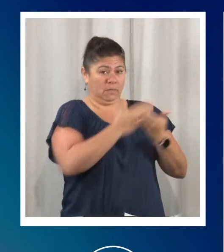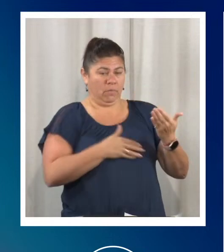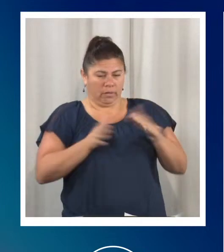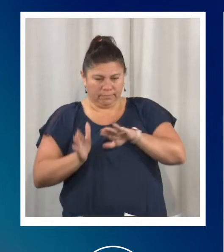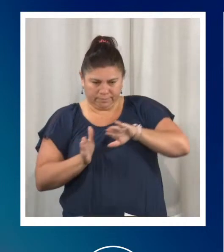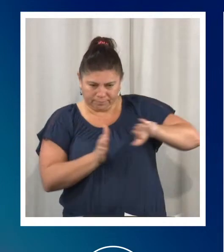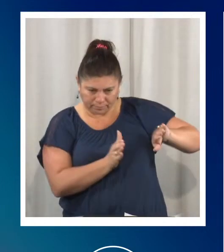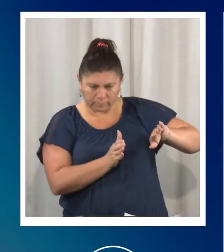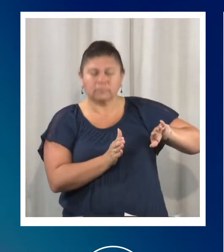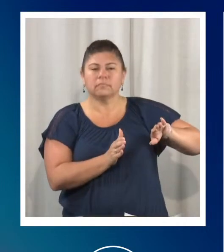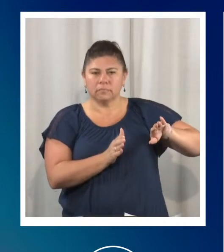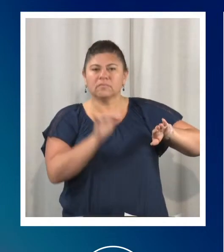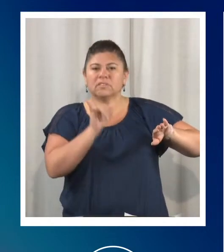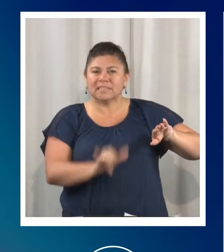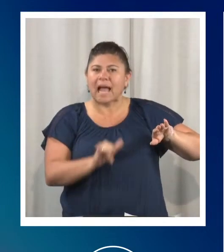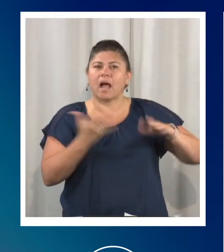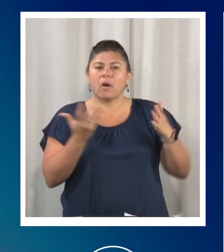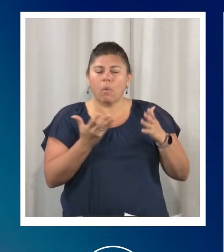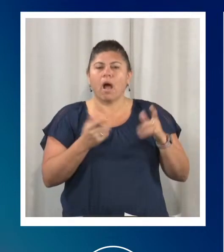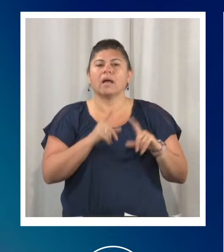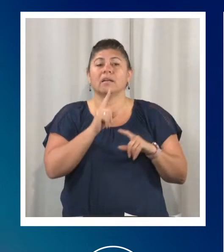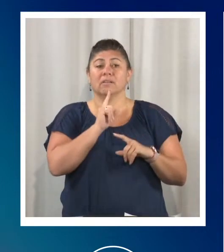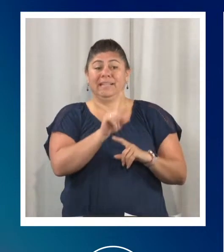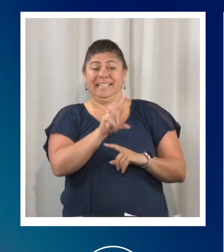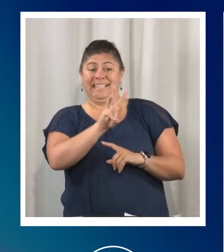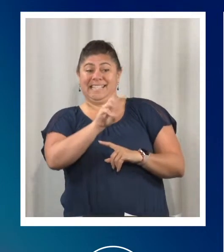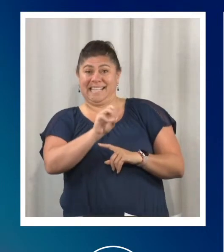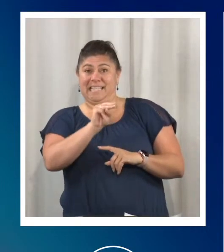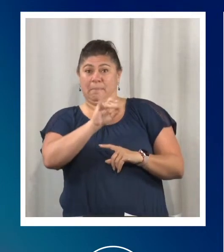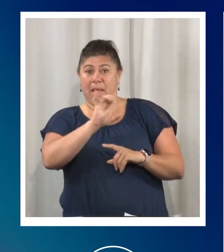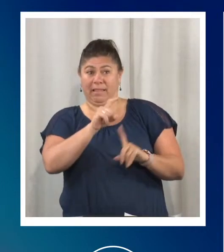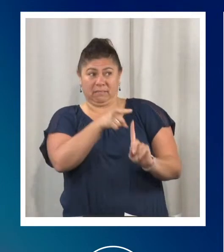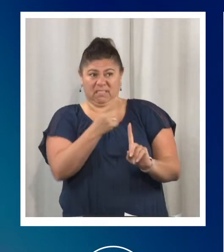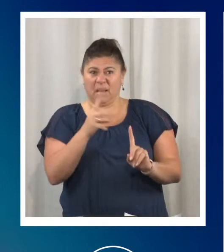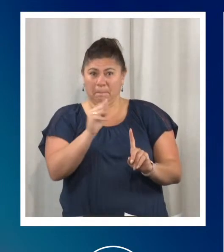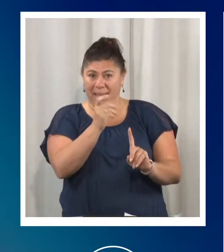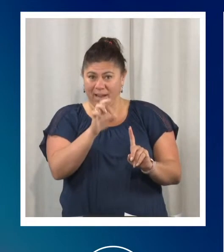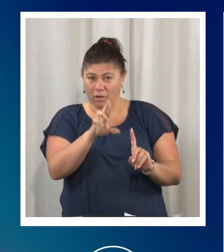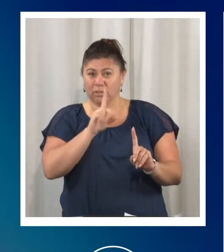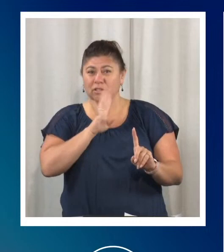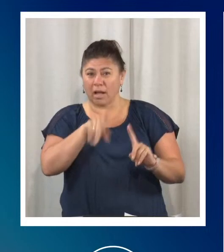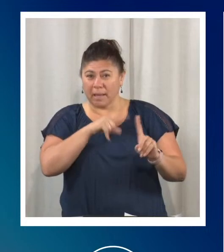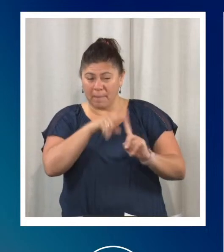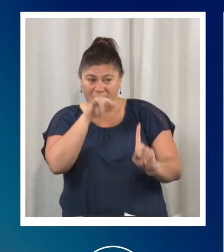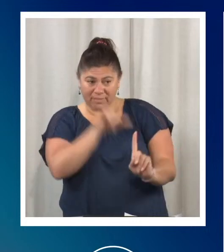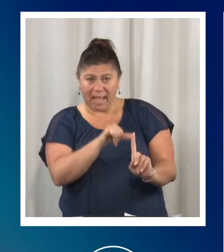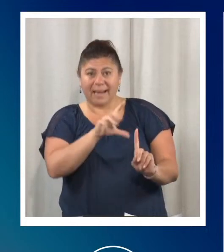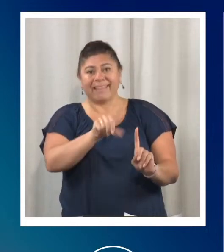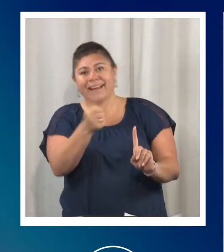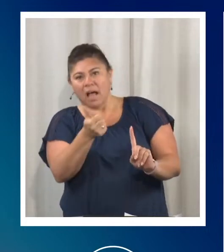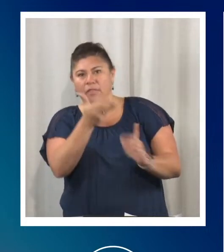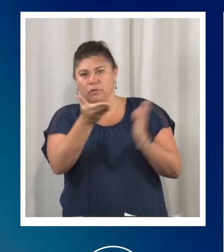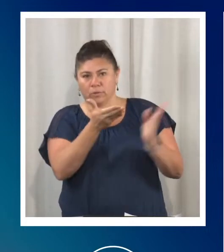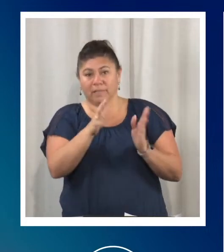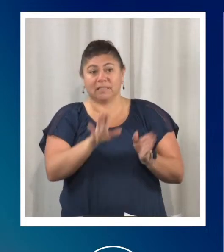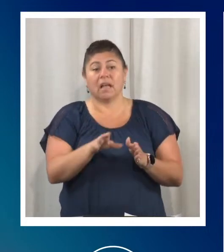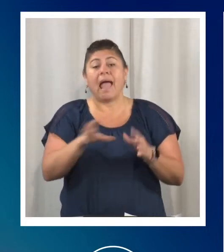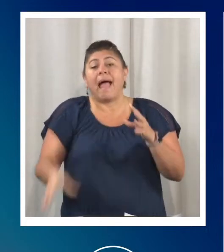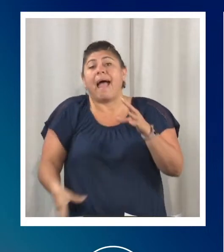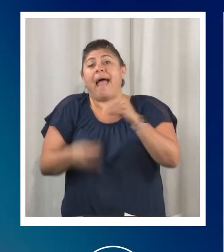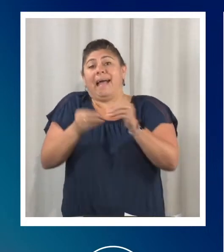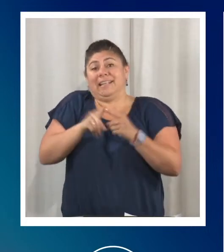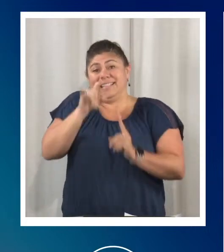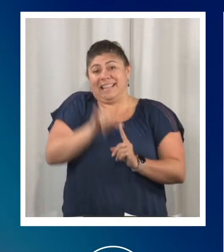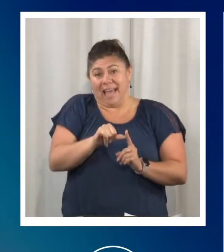them. So that sort of parses out the $60 million that the mayor's talking about and our other service programs. And then in addition to that,